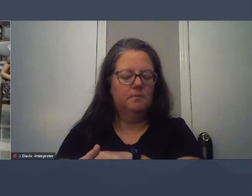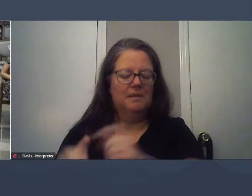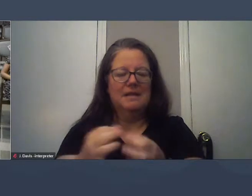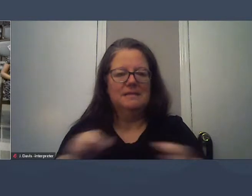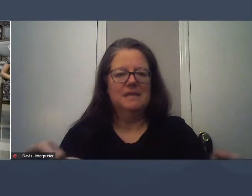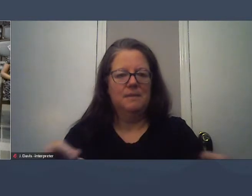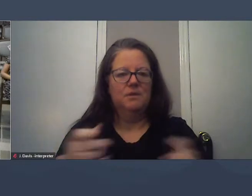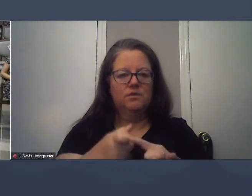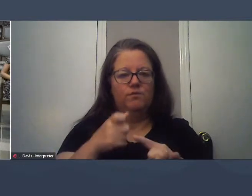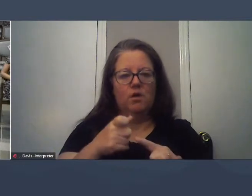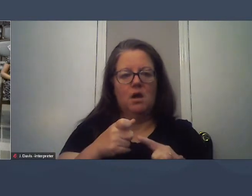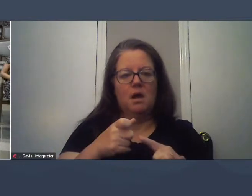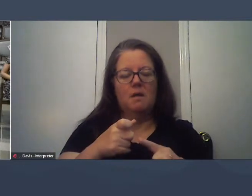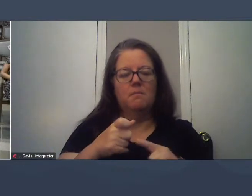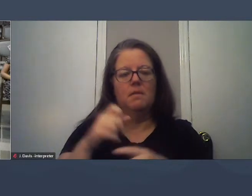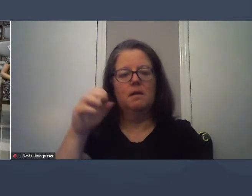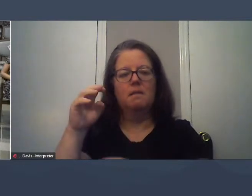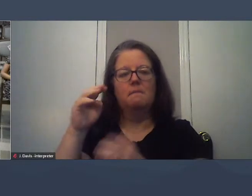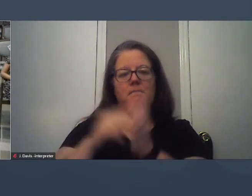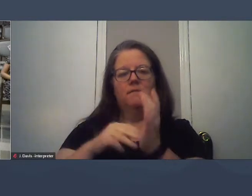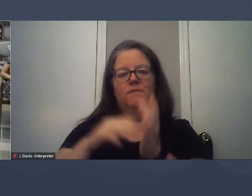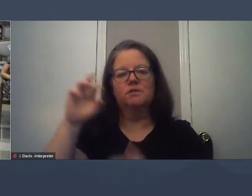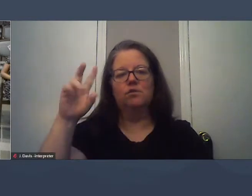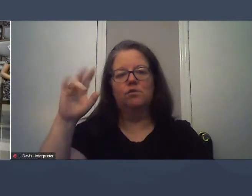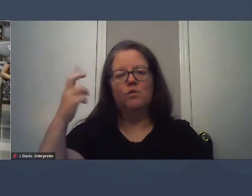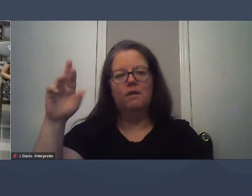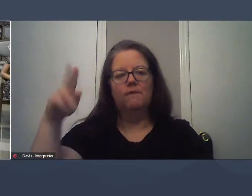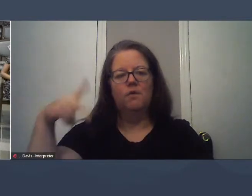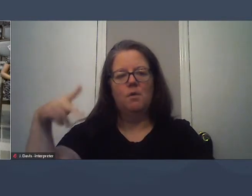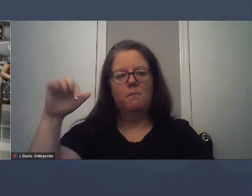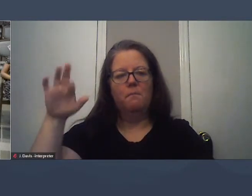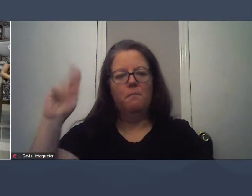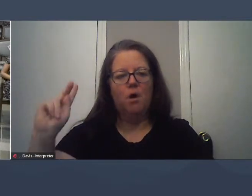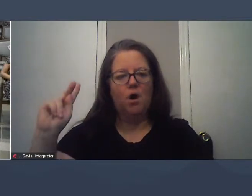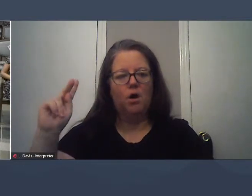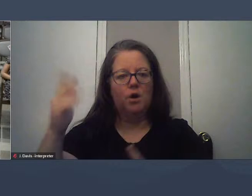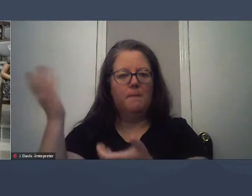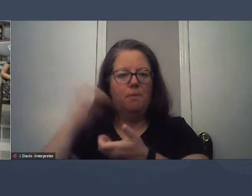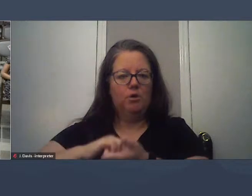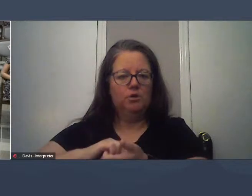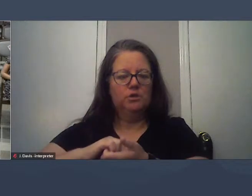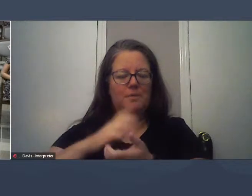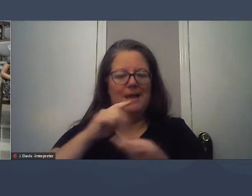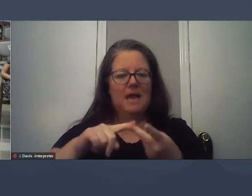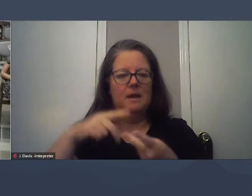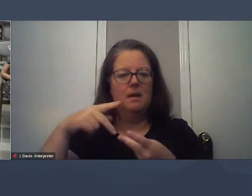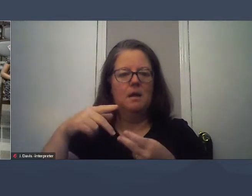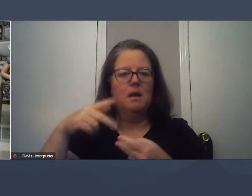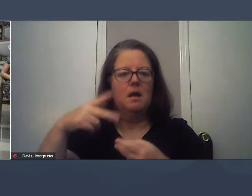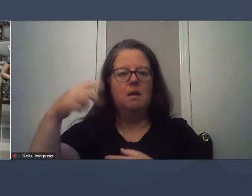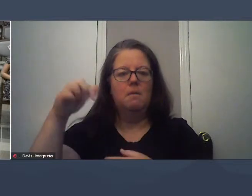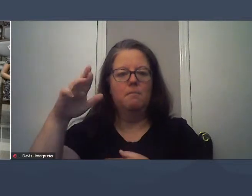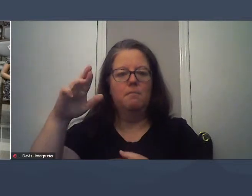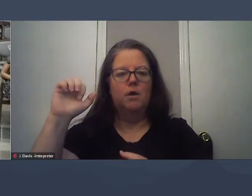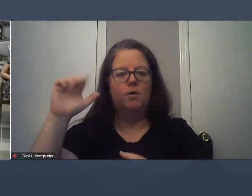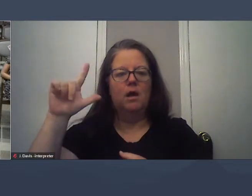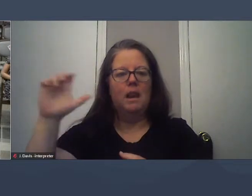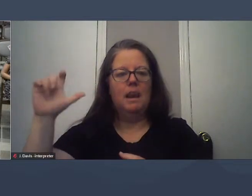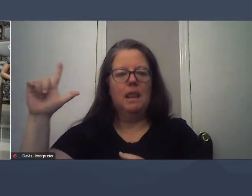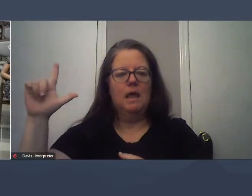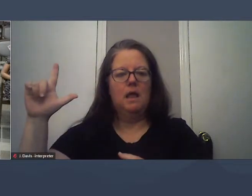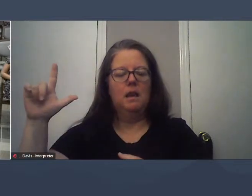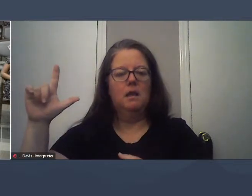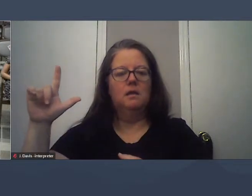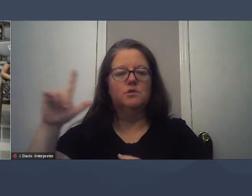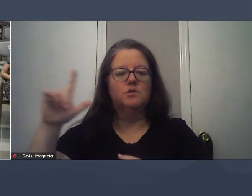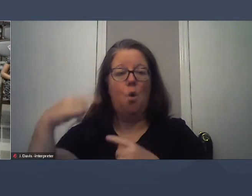Memphis Memphis River Park Partnership, even the Riverside Drive parallel parking was said to be free only for